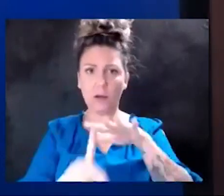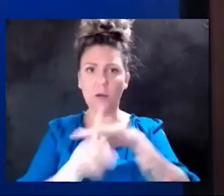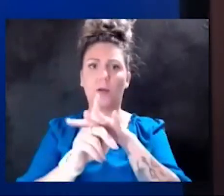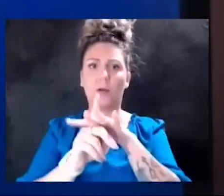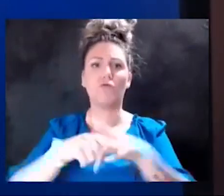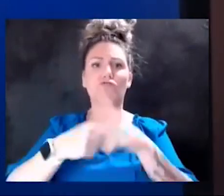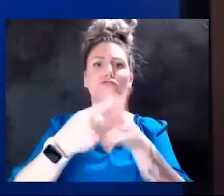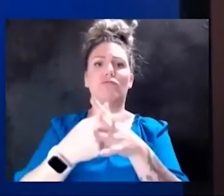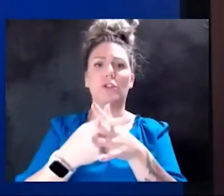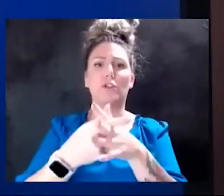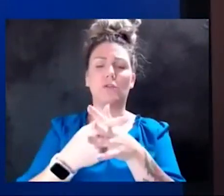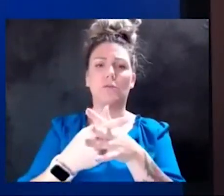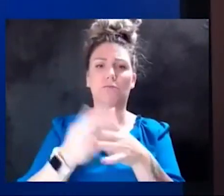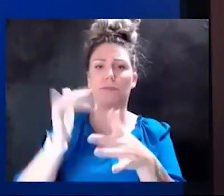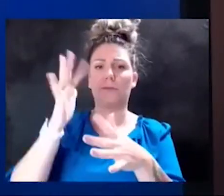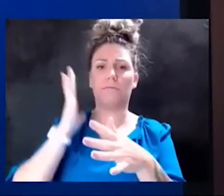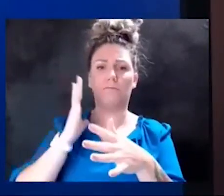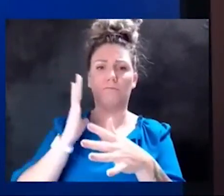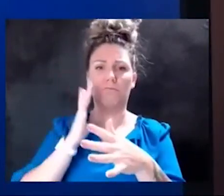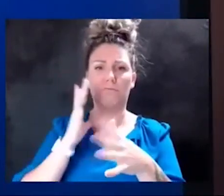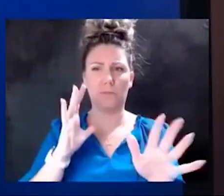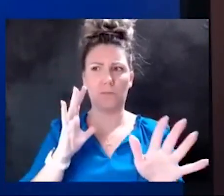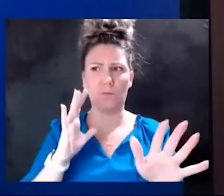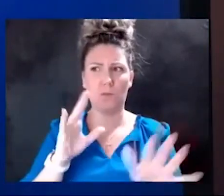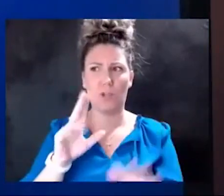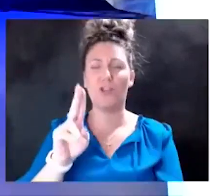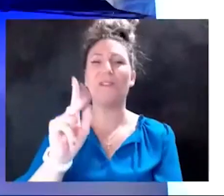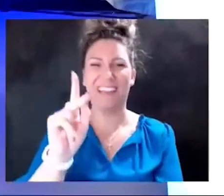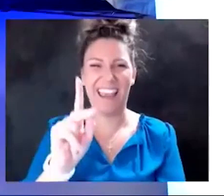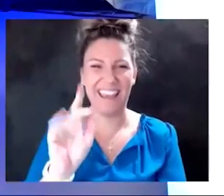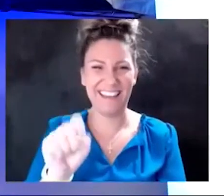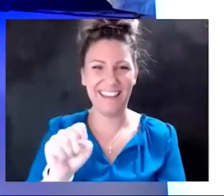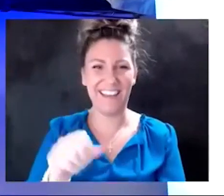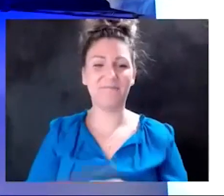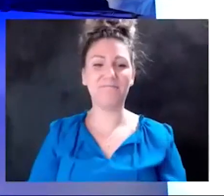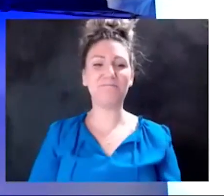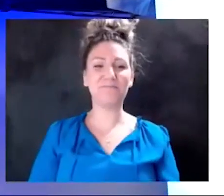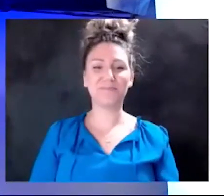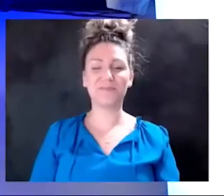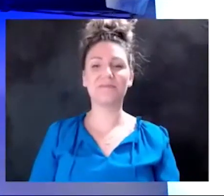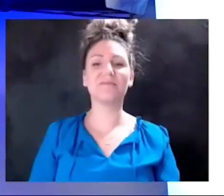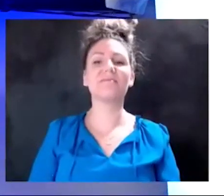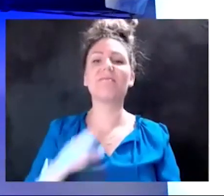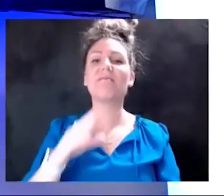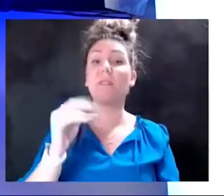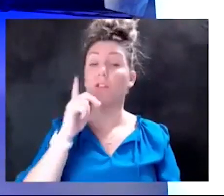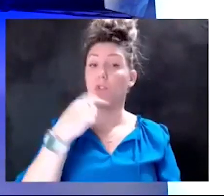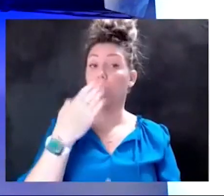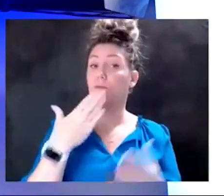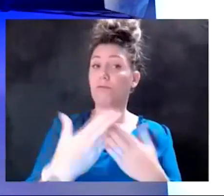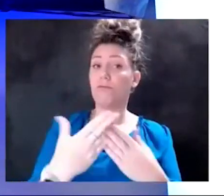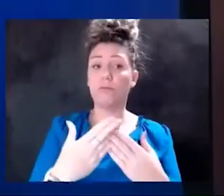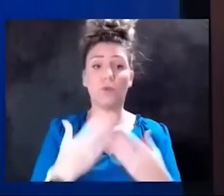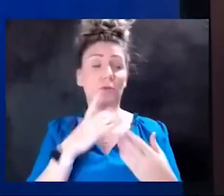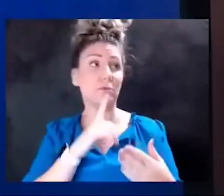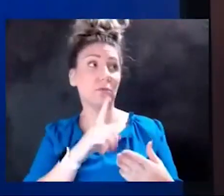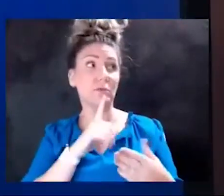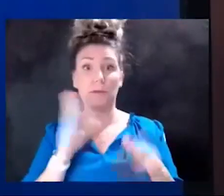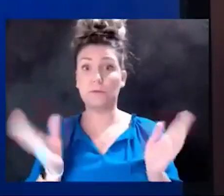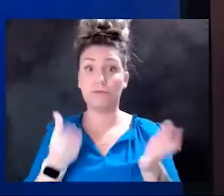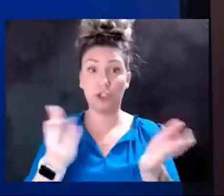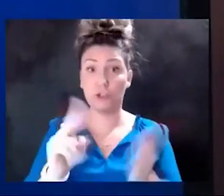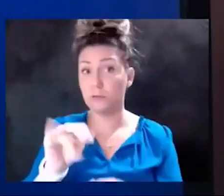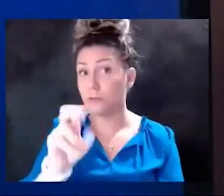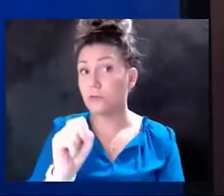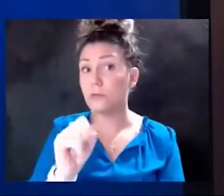Britain. UK, UK. And so, you know, it looked really good. And I think that's a really encouraging news. In first